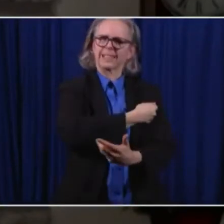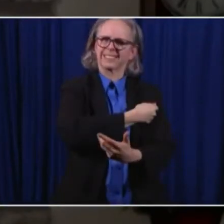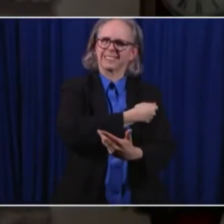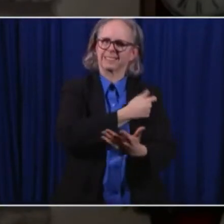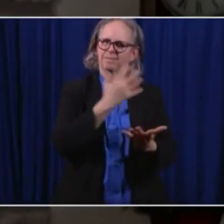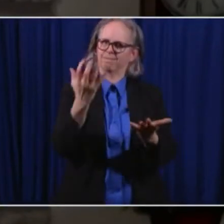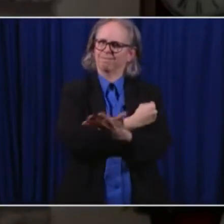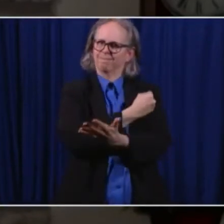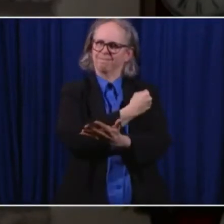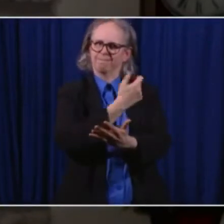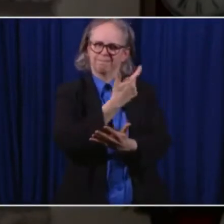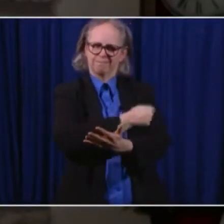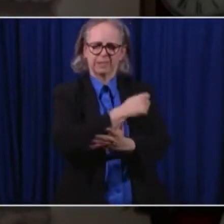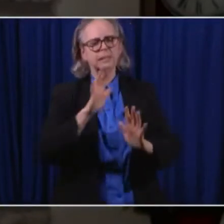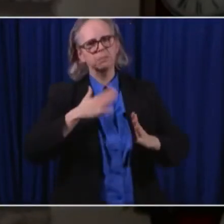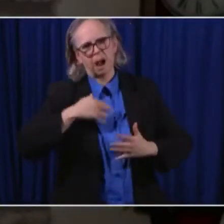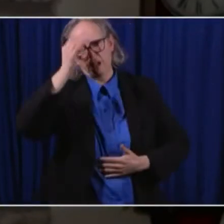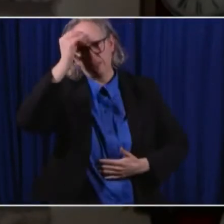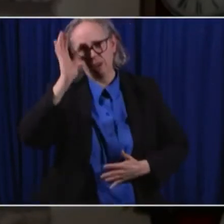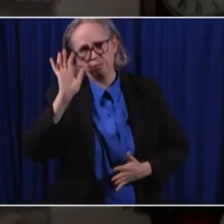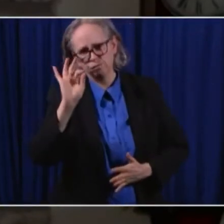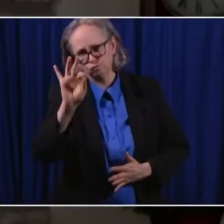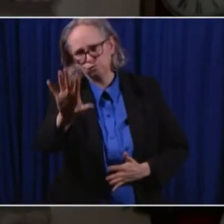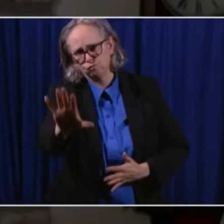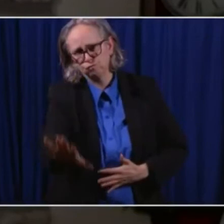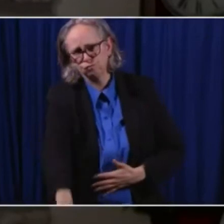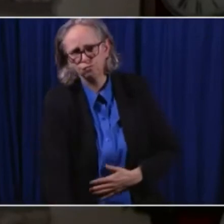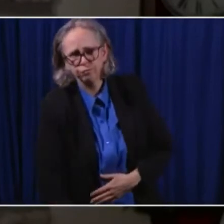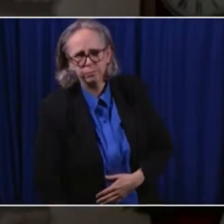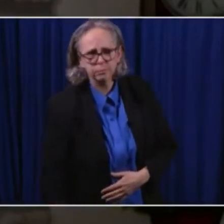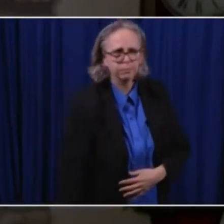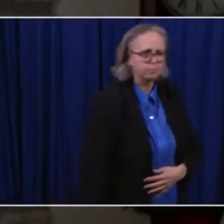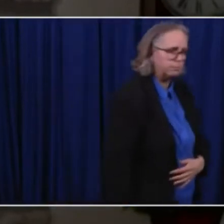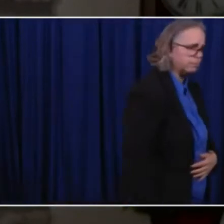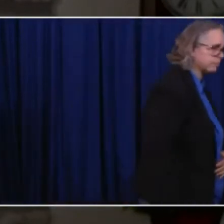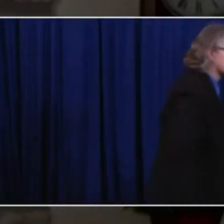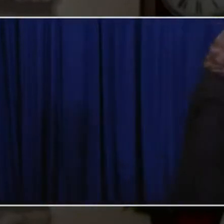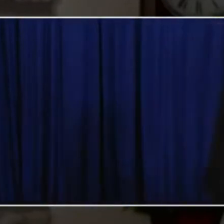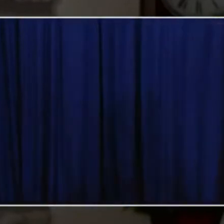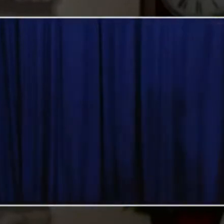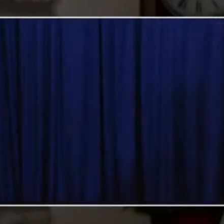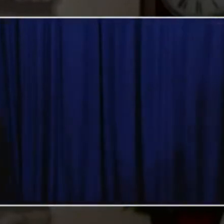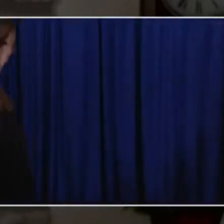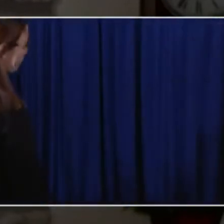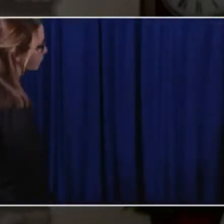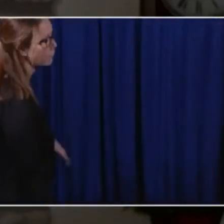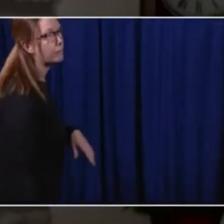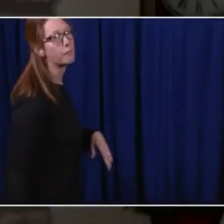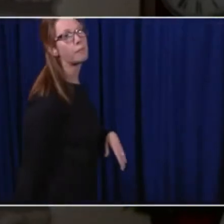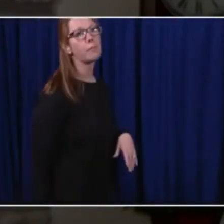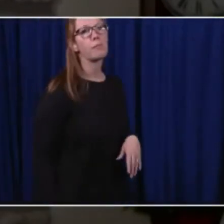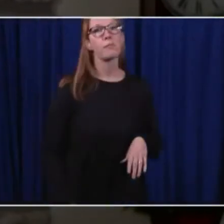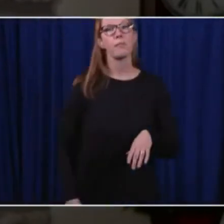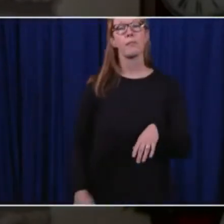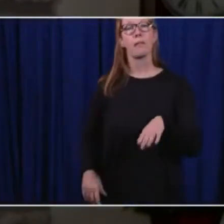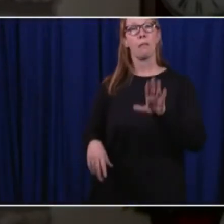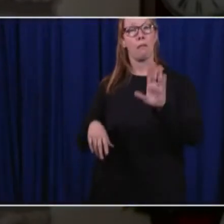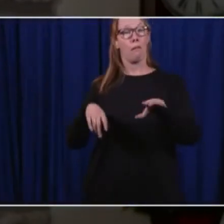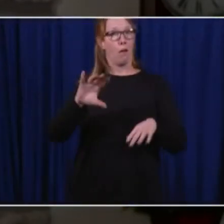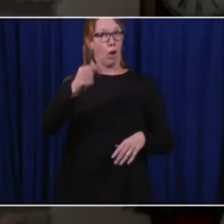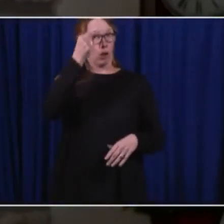Next question is from Spencer Hickey at Hannah News Service. Thank you. Governor, what role has your